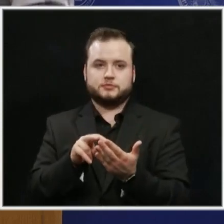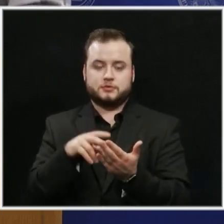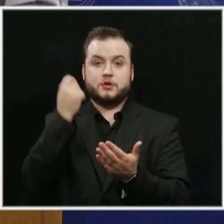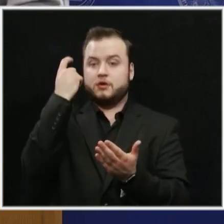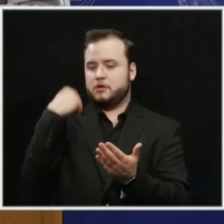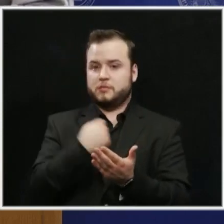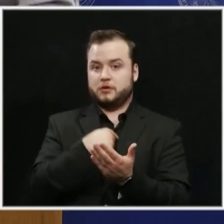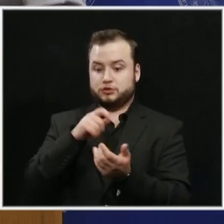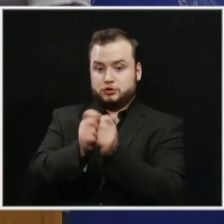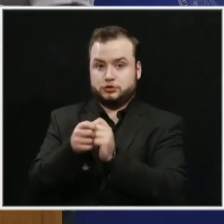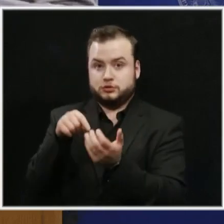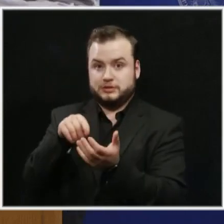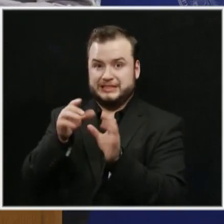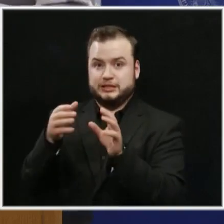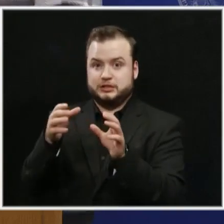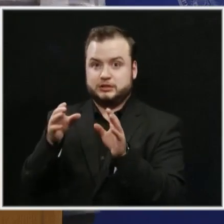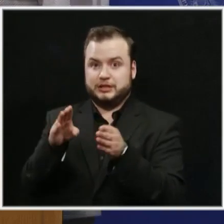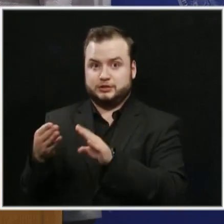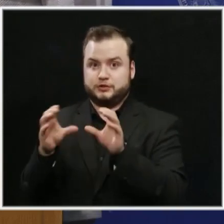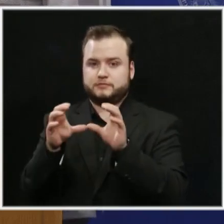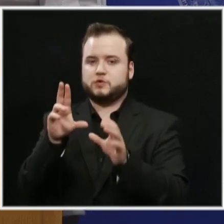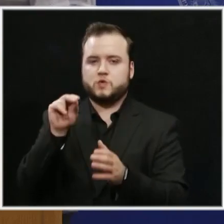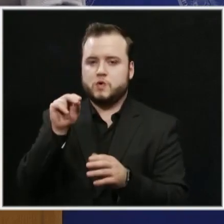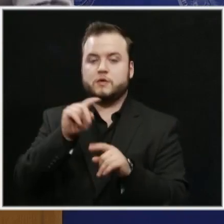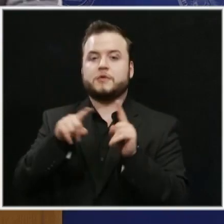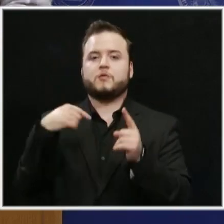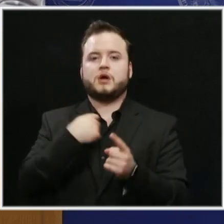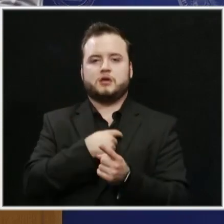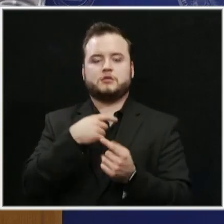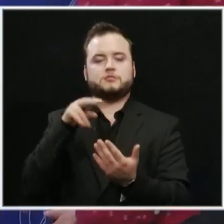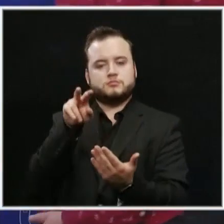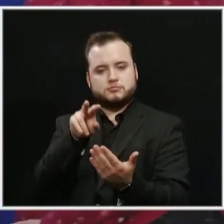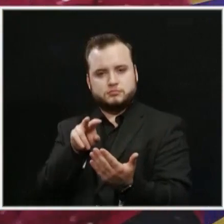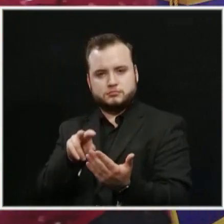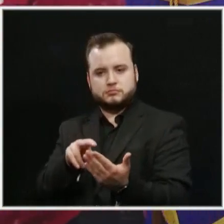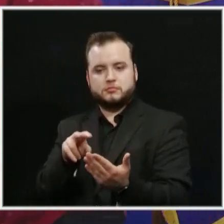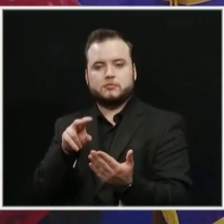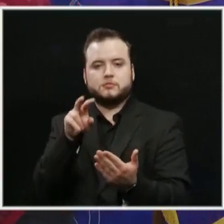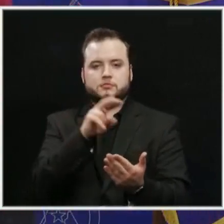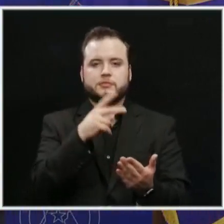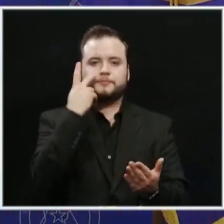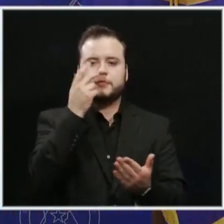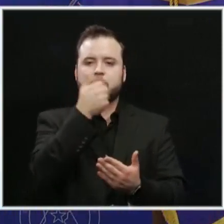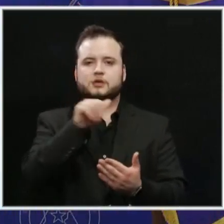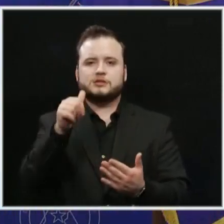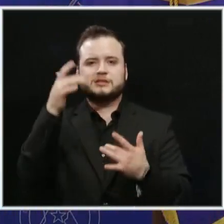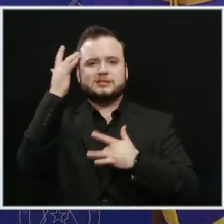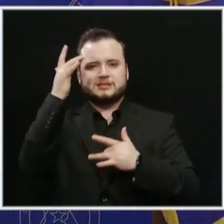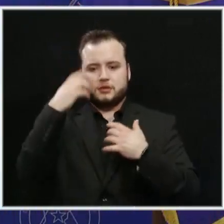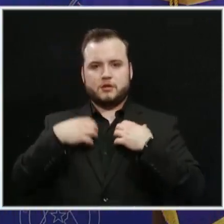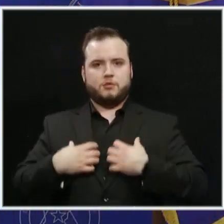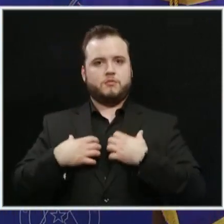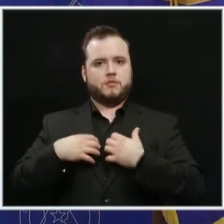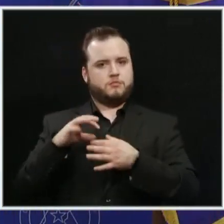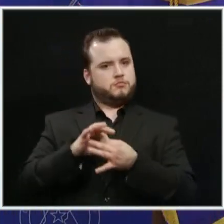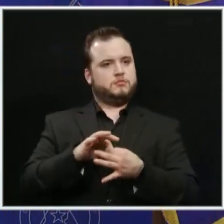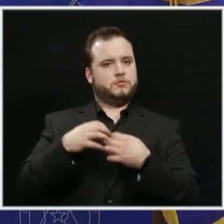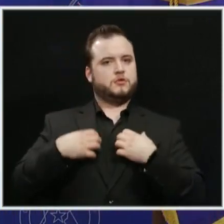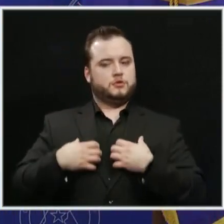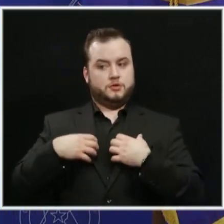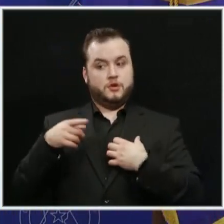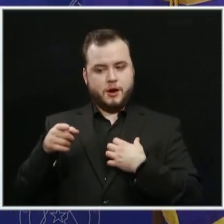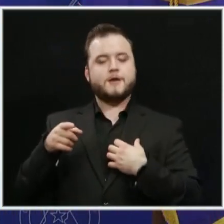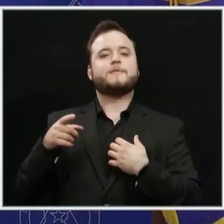at death records from pneumonias and the like? Yes, we are. But Chris, can you amplify that? Yeah, we're working with our Office of